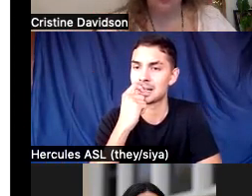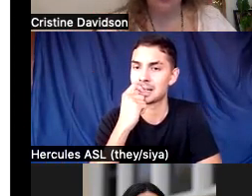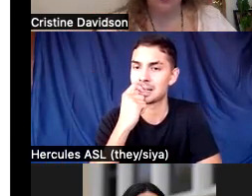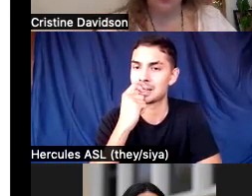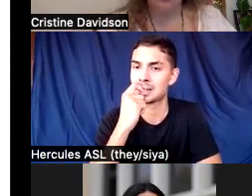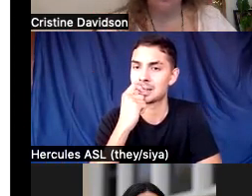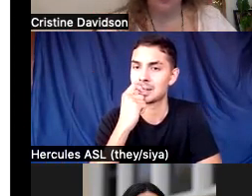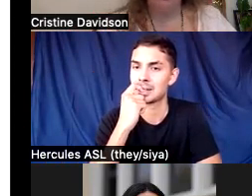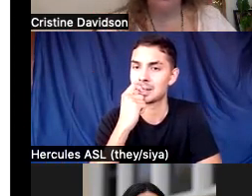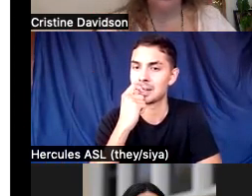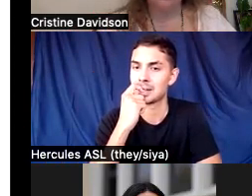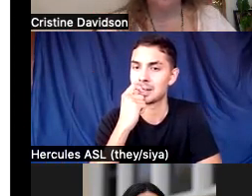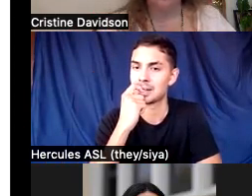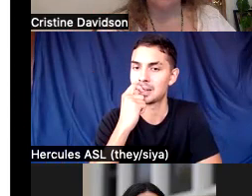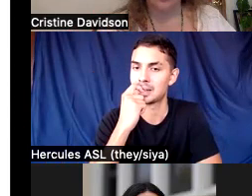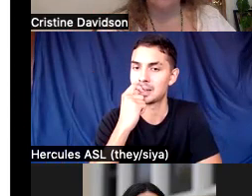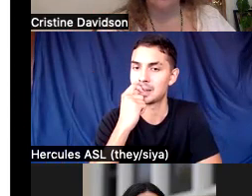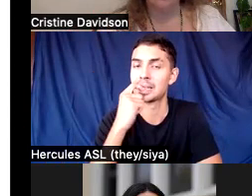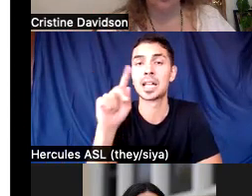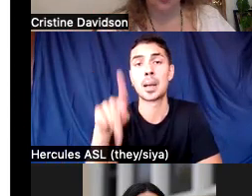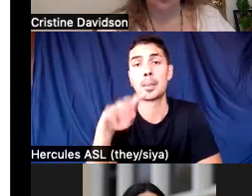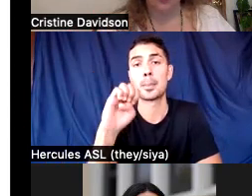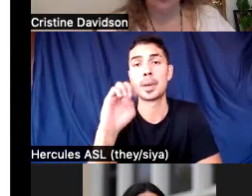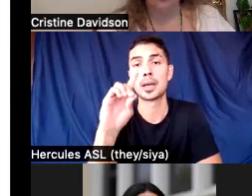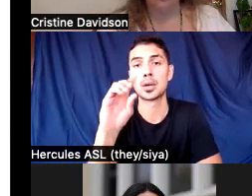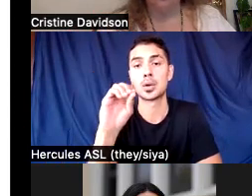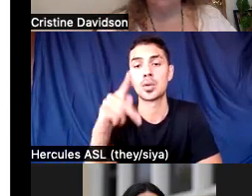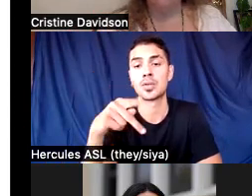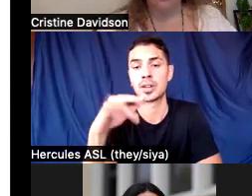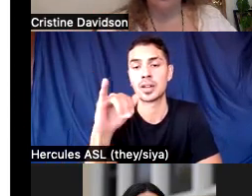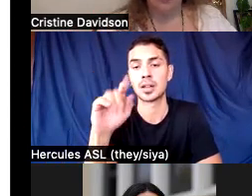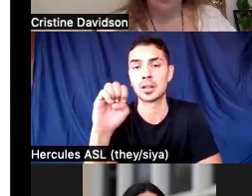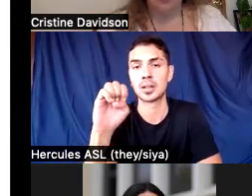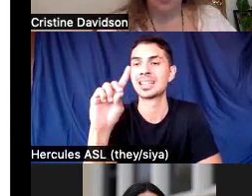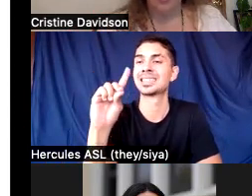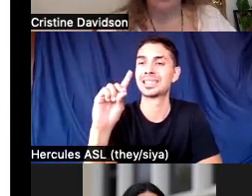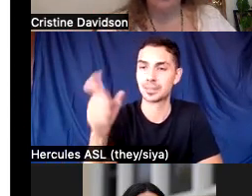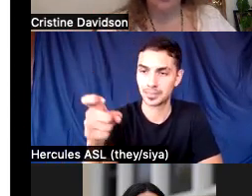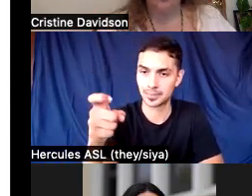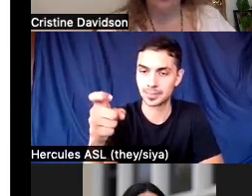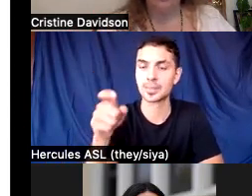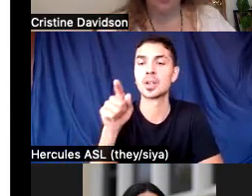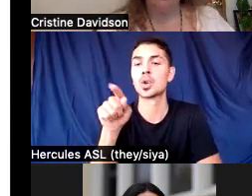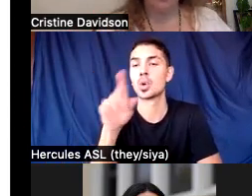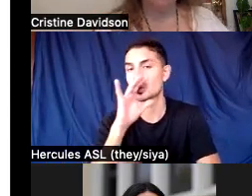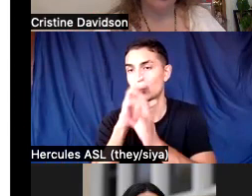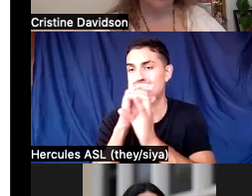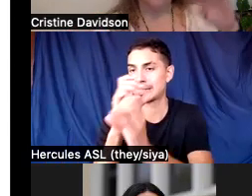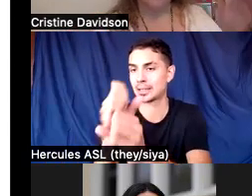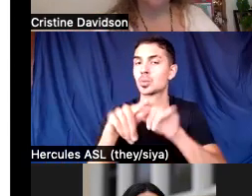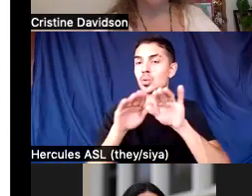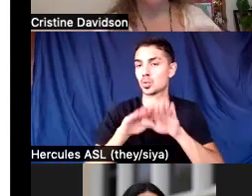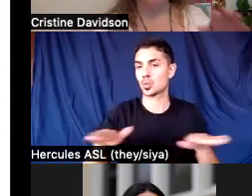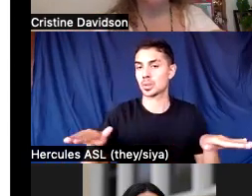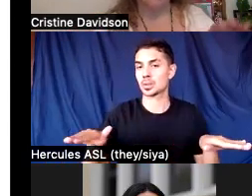So if you're a pedophile, you're sexually attracted to children, right? And you can be a pedophile